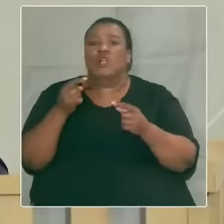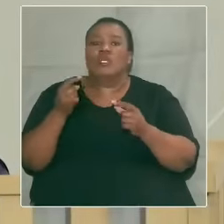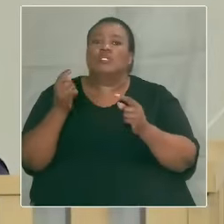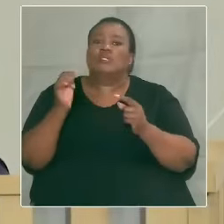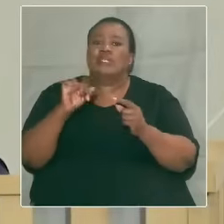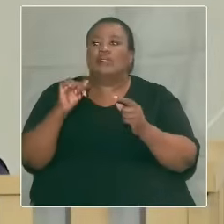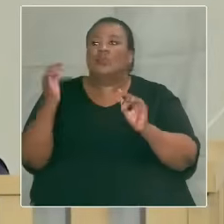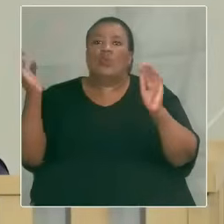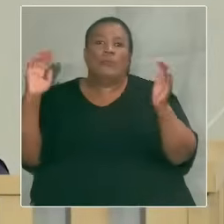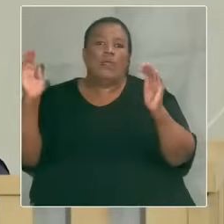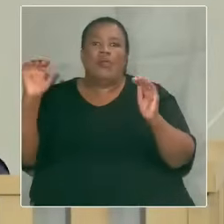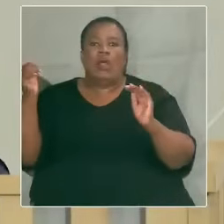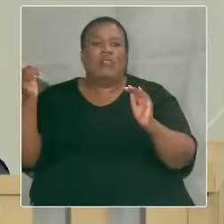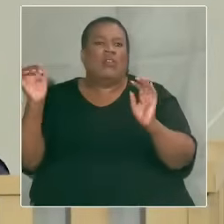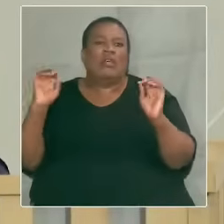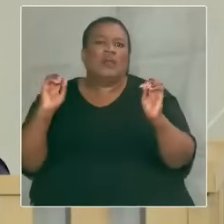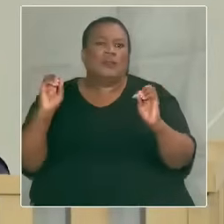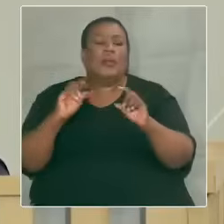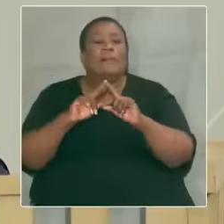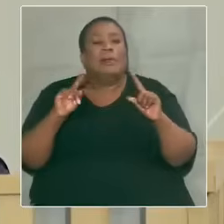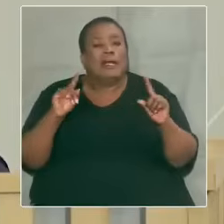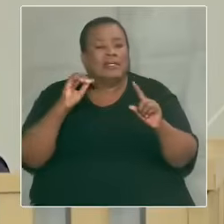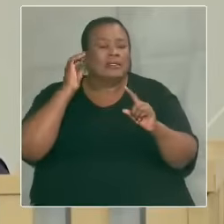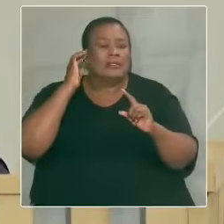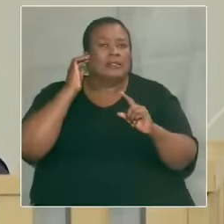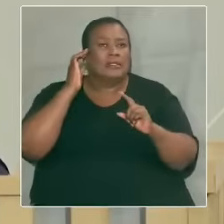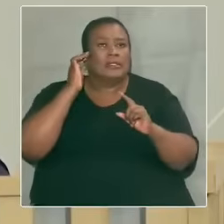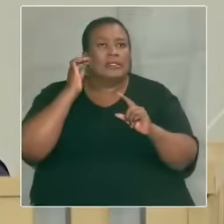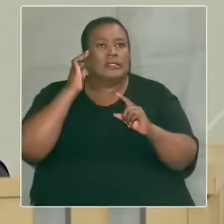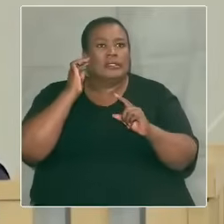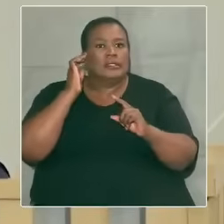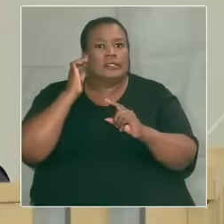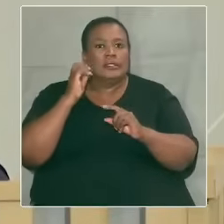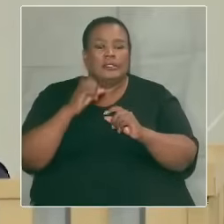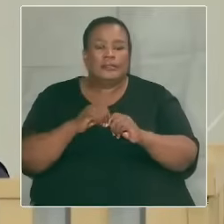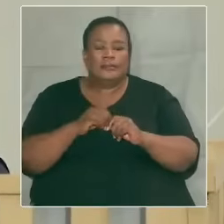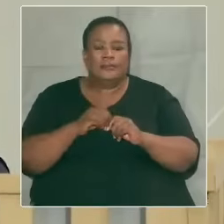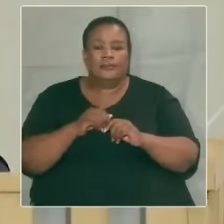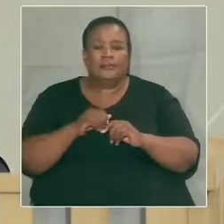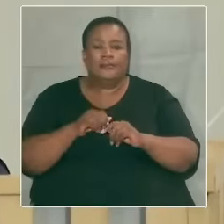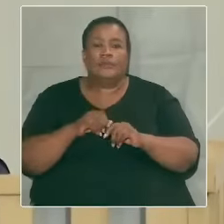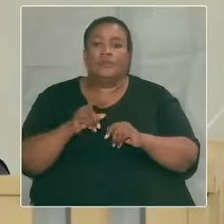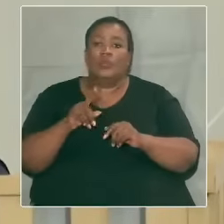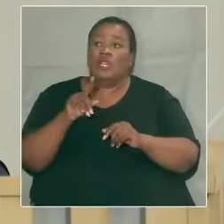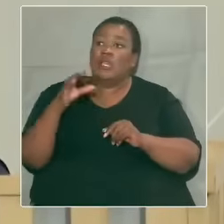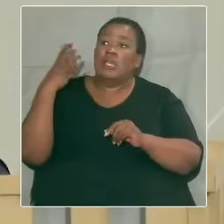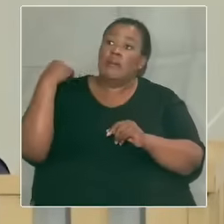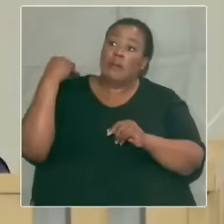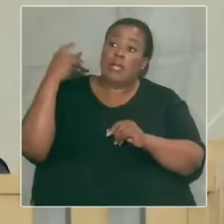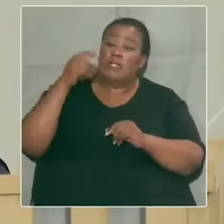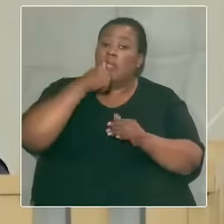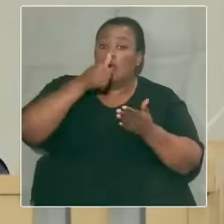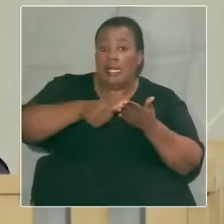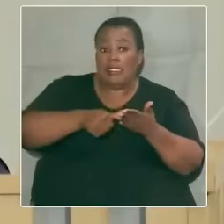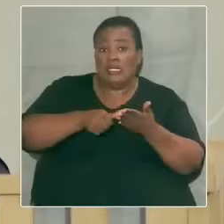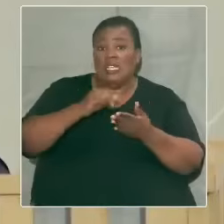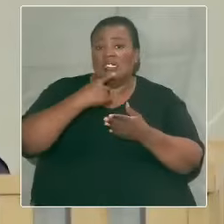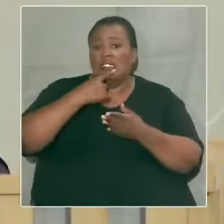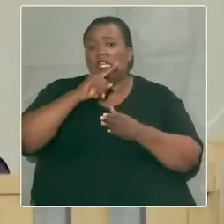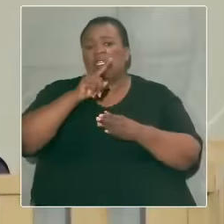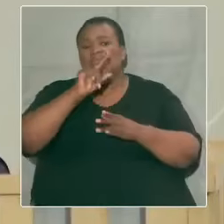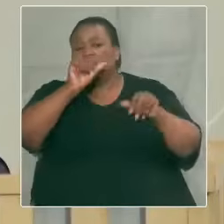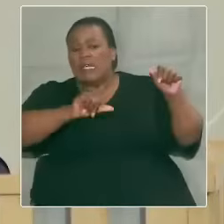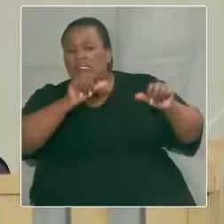what we refer. But then saying on the minister's letter that he assessed and there